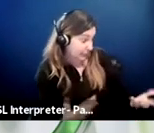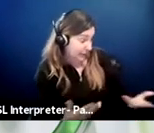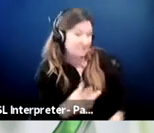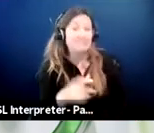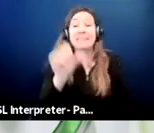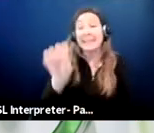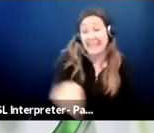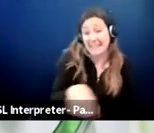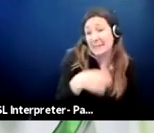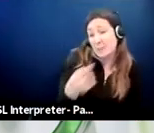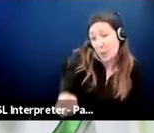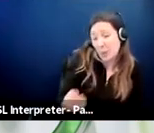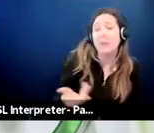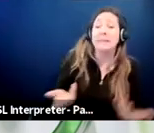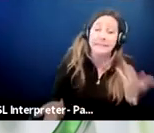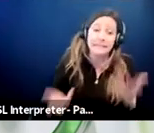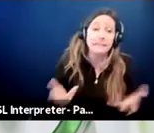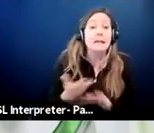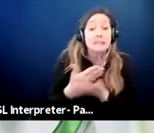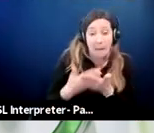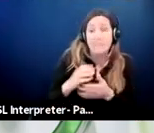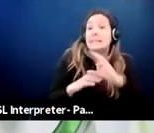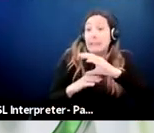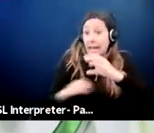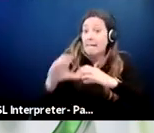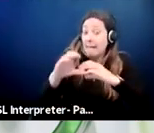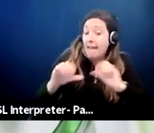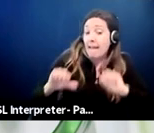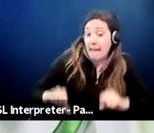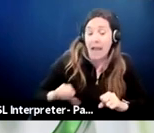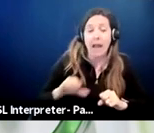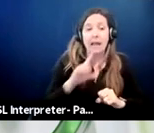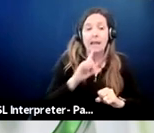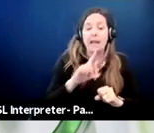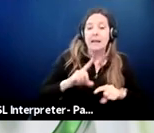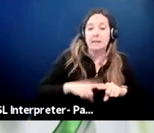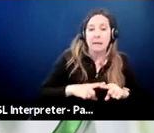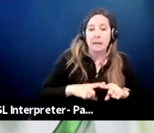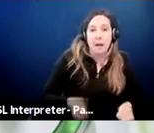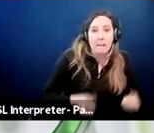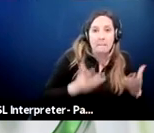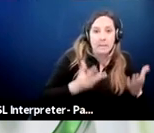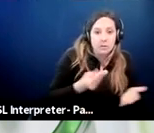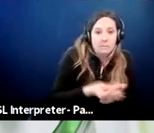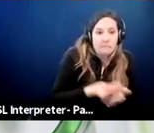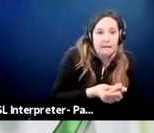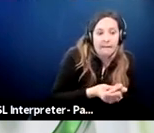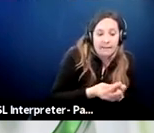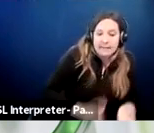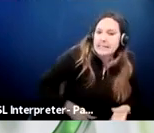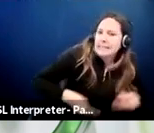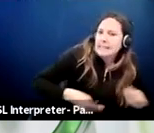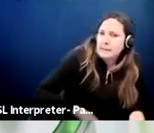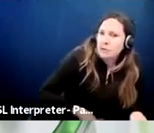with grants in the sense that how SR&ED works, it's all about money spent. I'm having trouble. Whoops. It's all about money